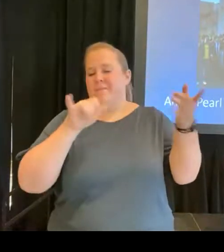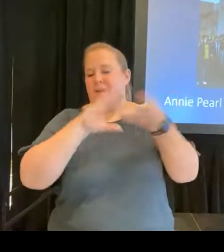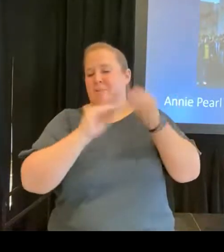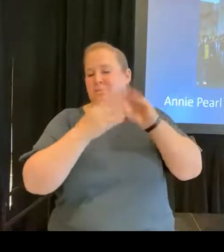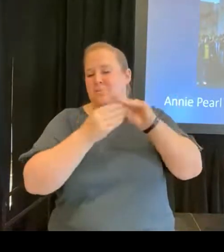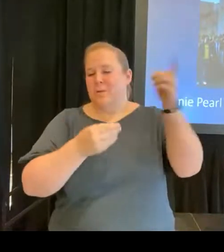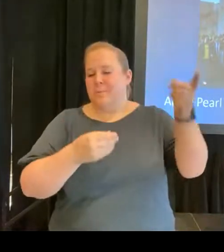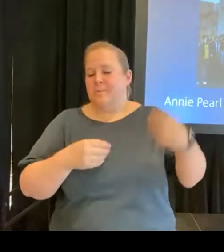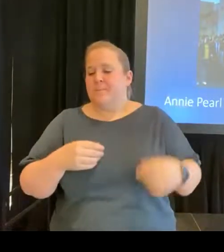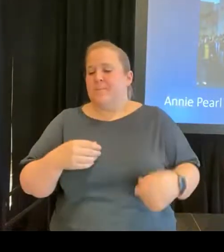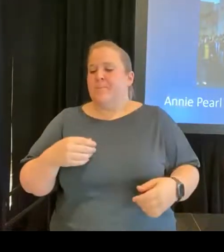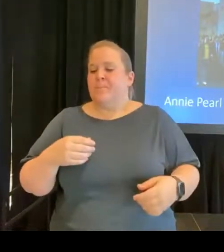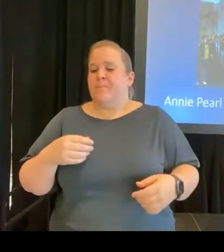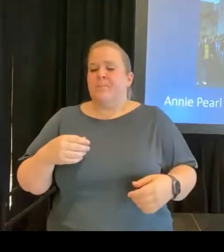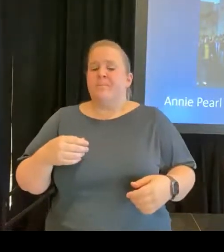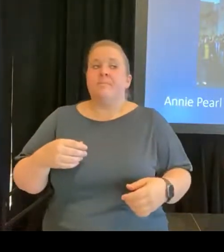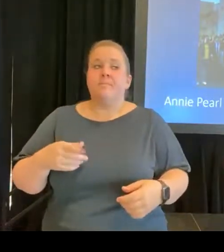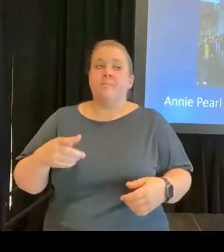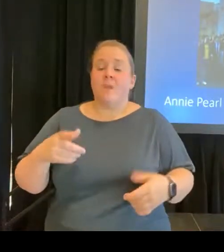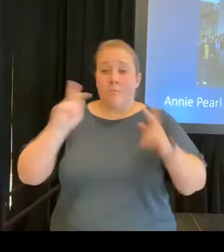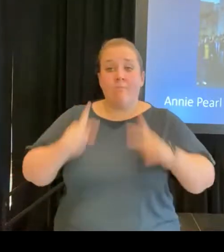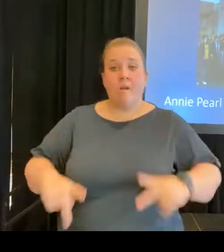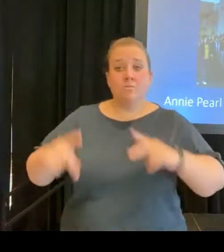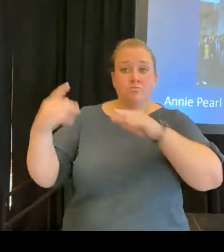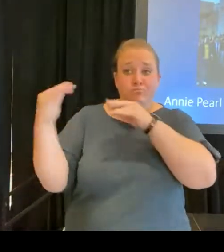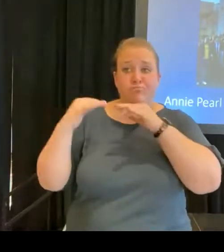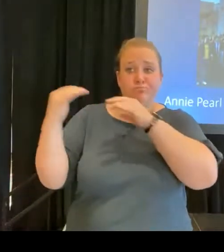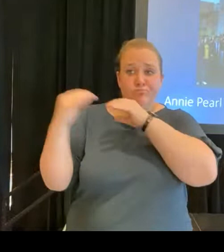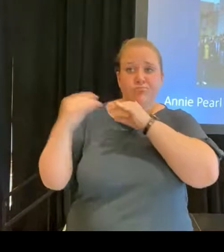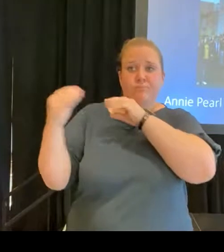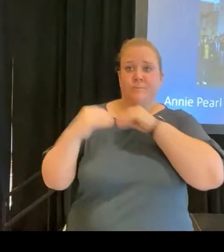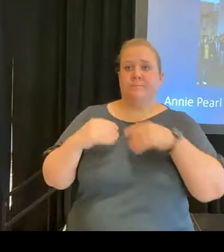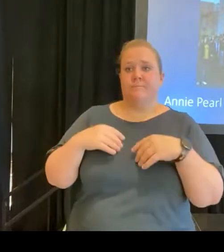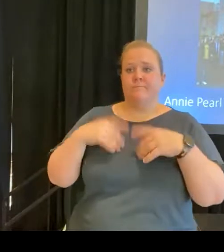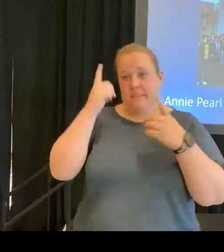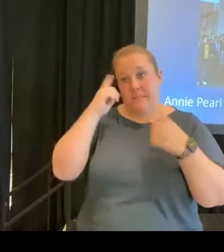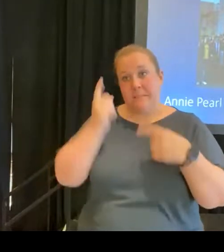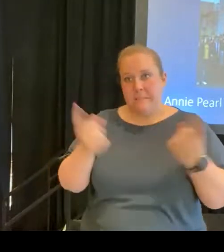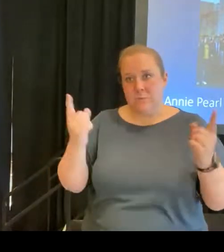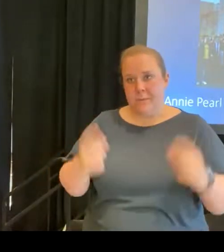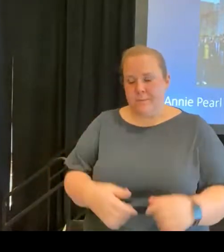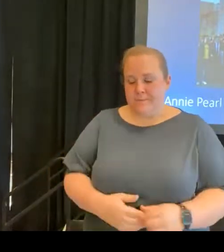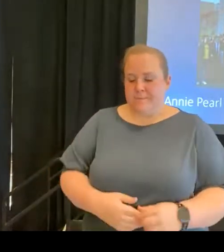in it. It was a physical disagreement.